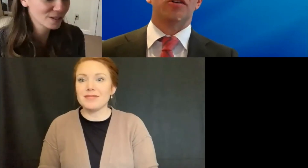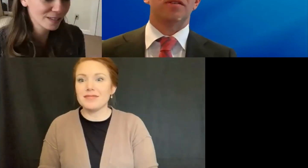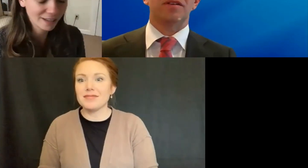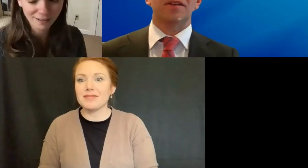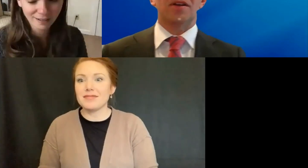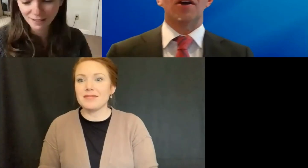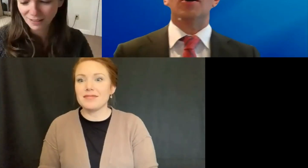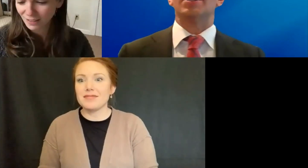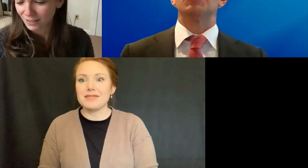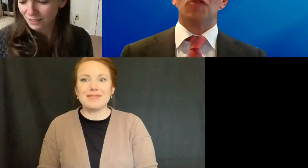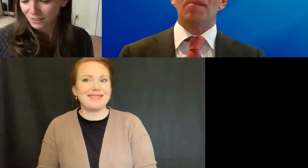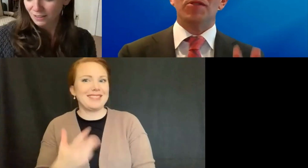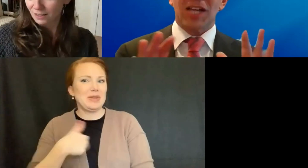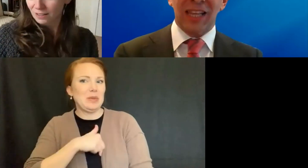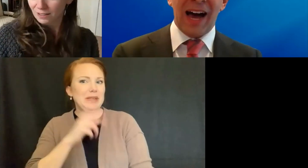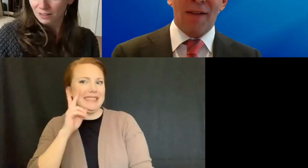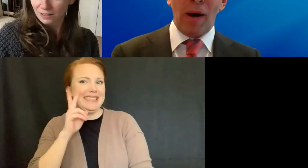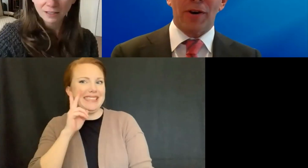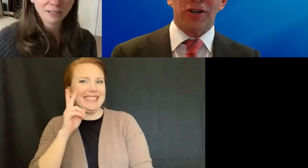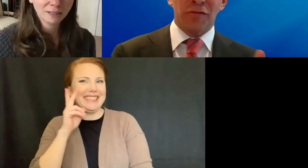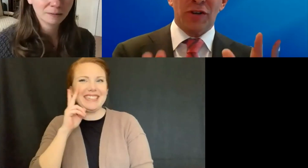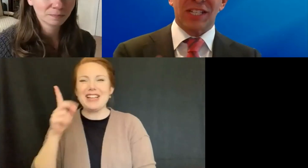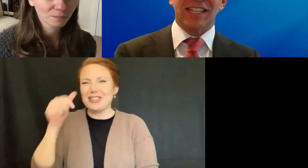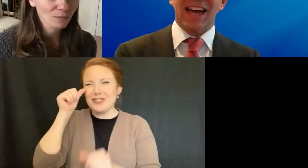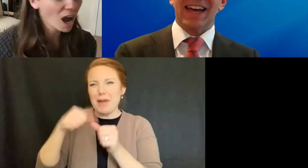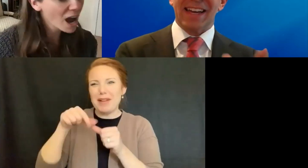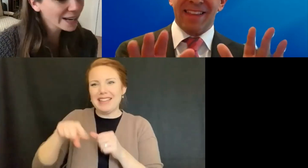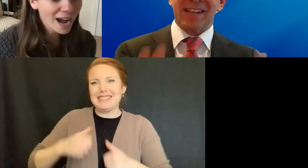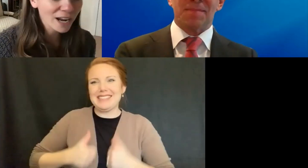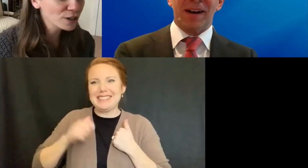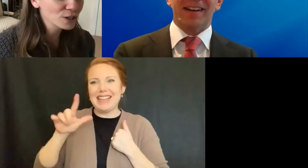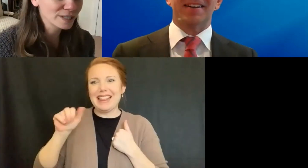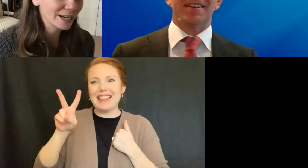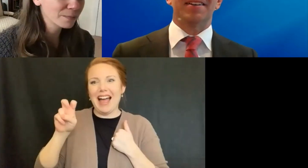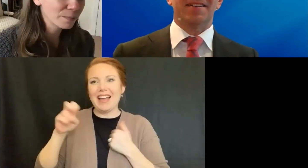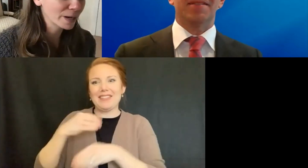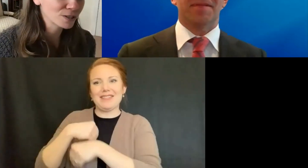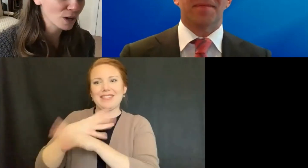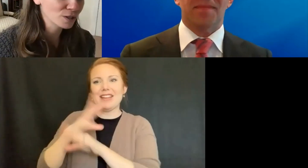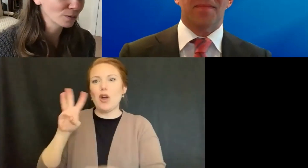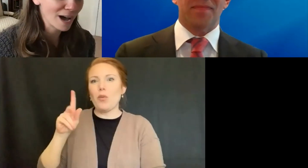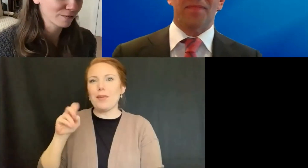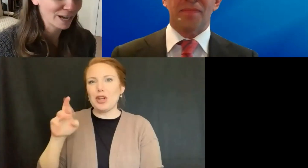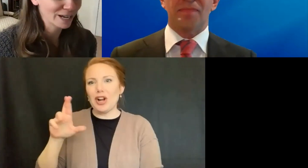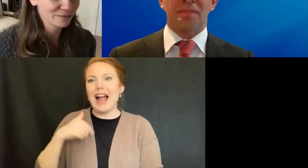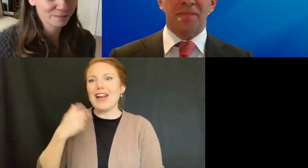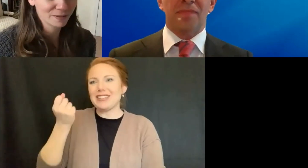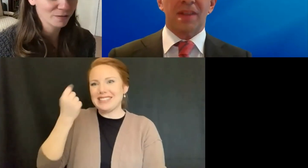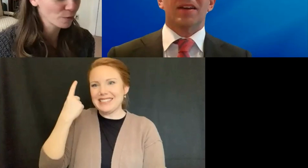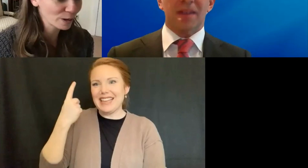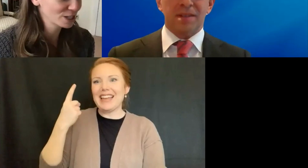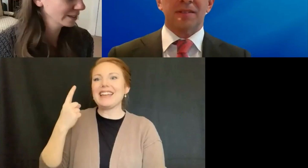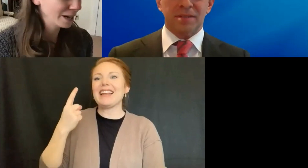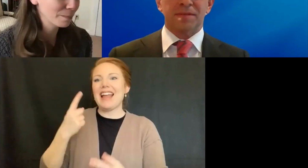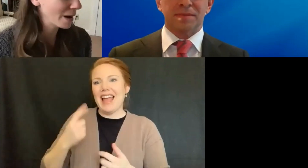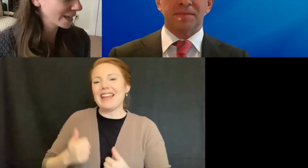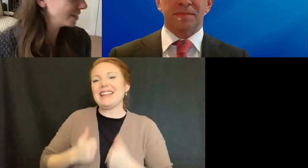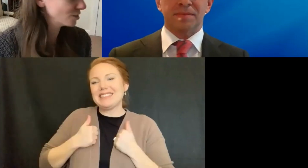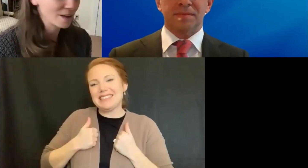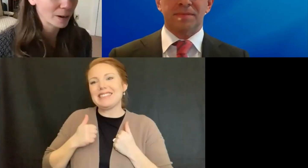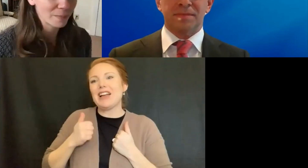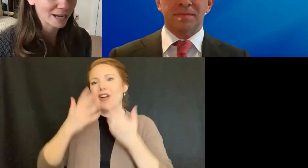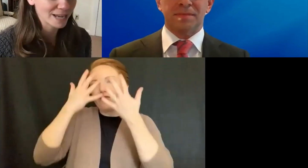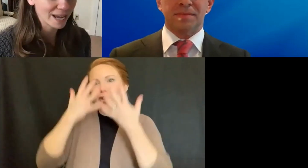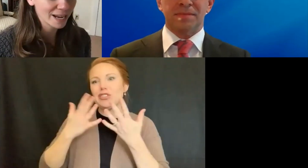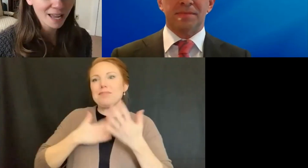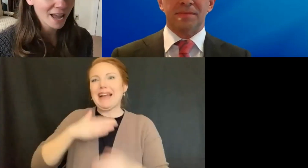We'll see. Okay, just remember, this is a live webinar, so if you can stay. I understand, but it's also live life. And unfortunately, my kids